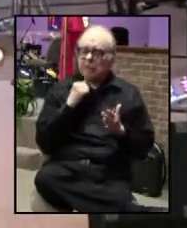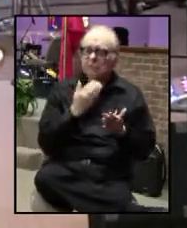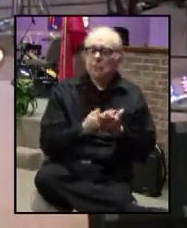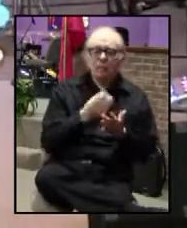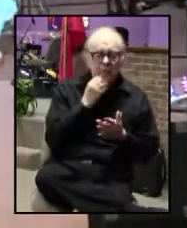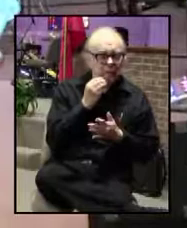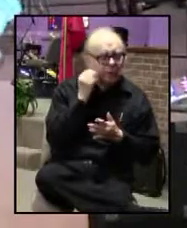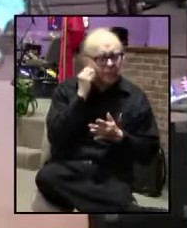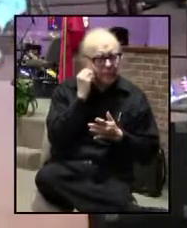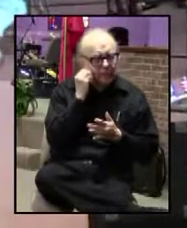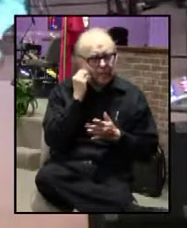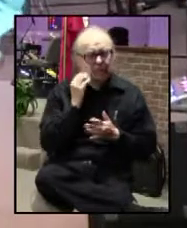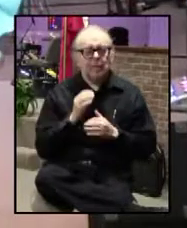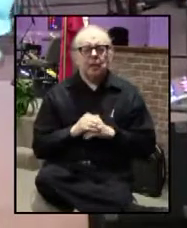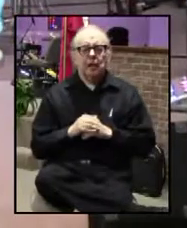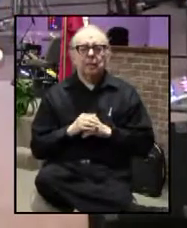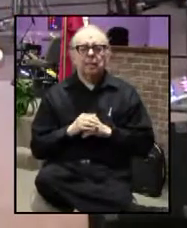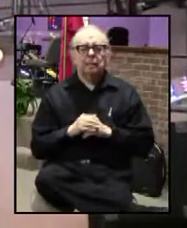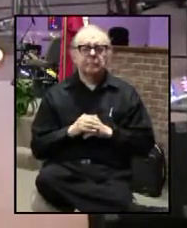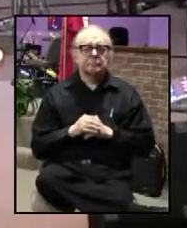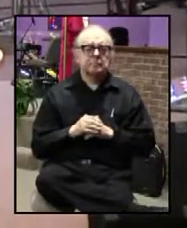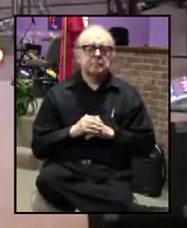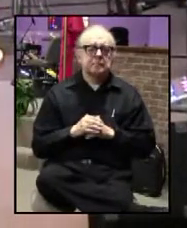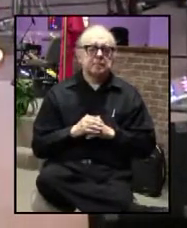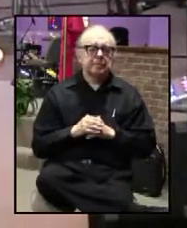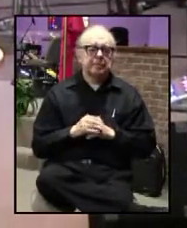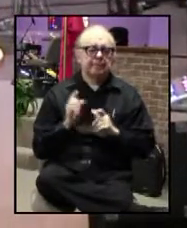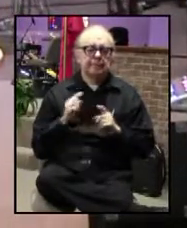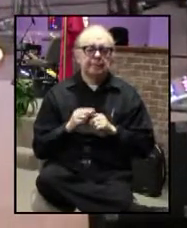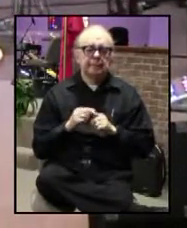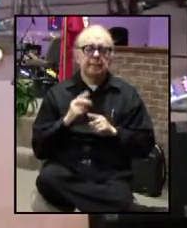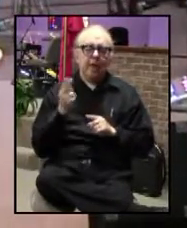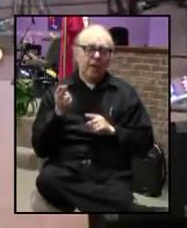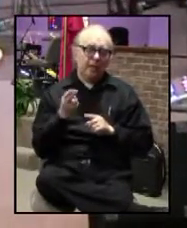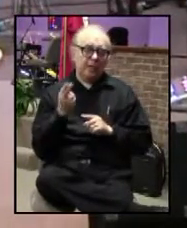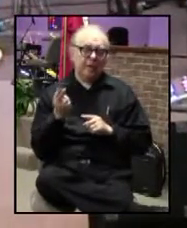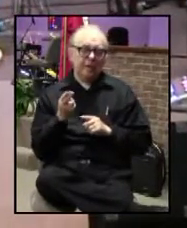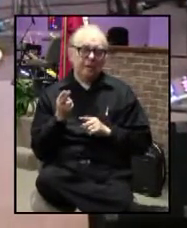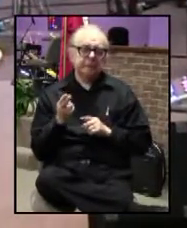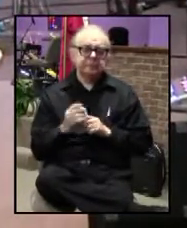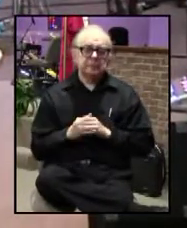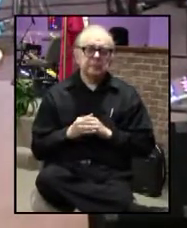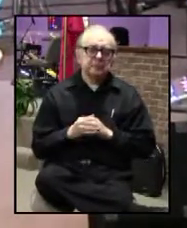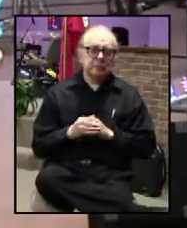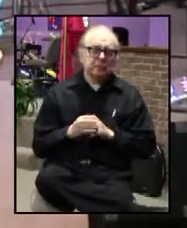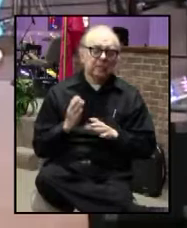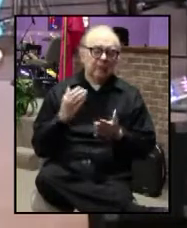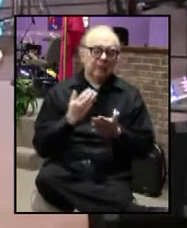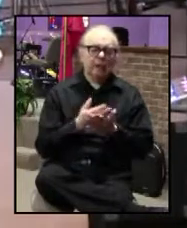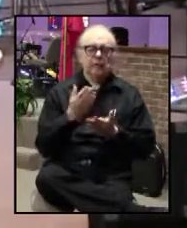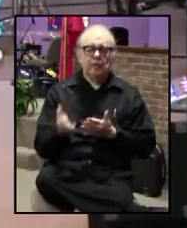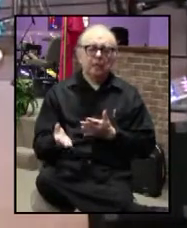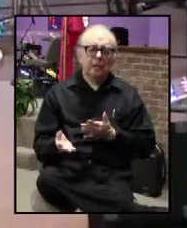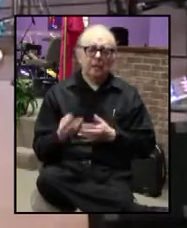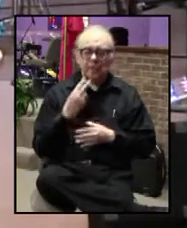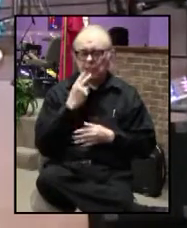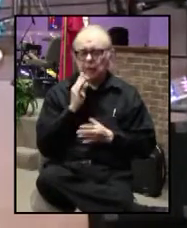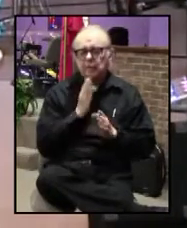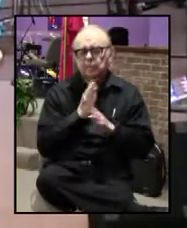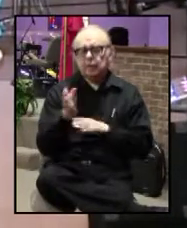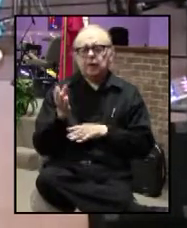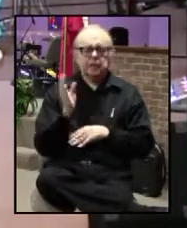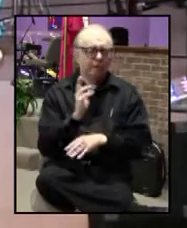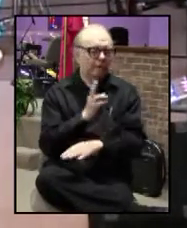into the States until Thursday. I get there and I go straight to the